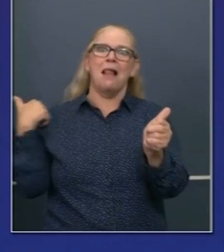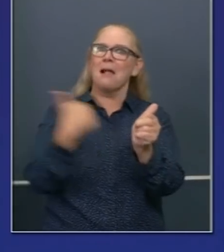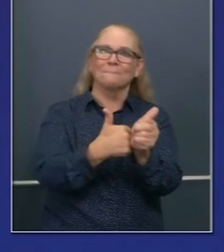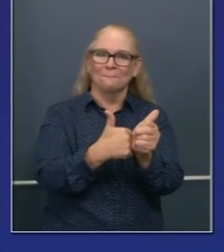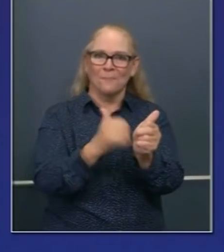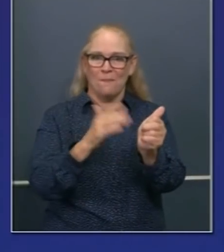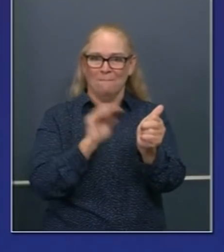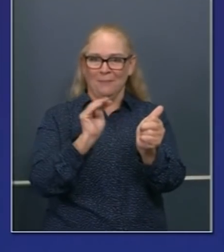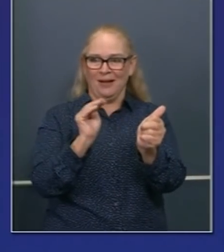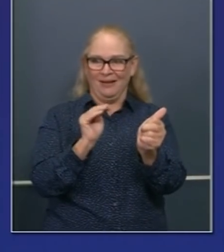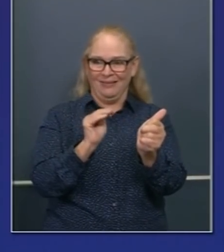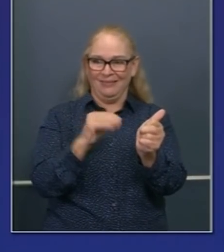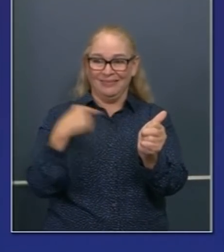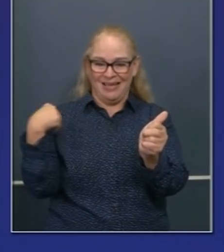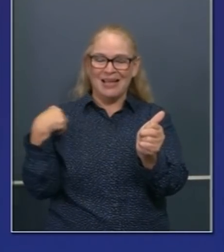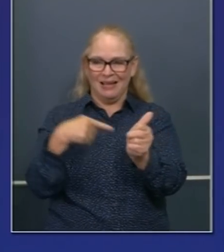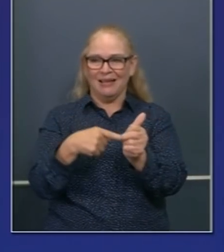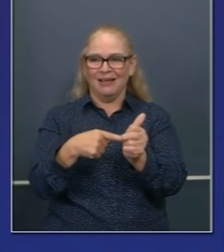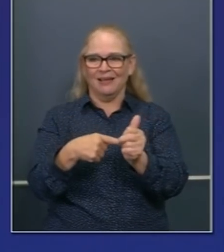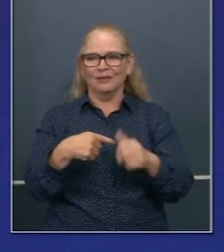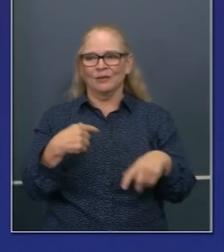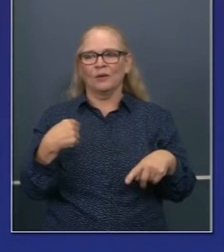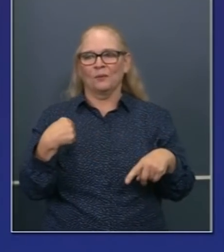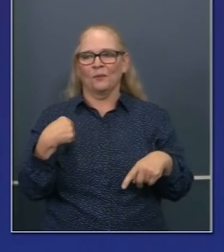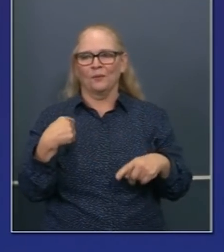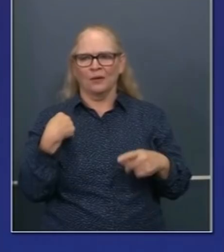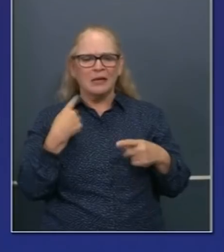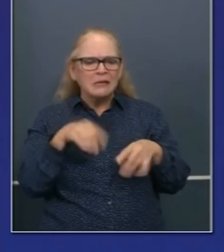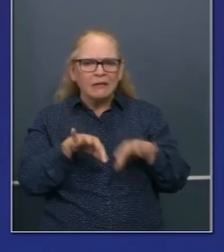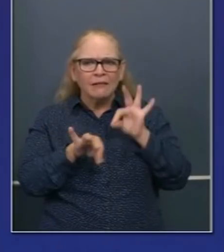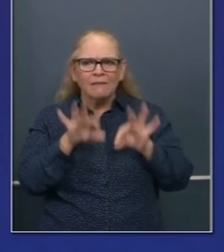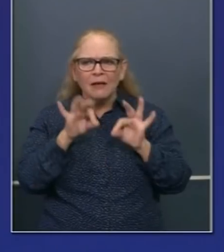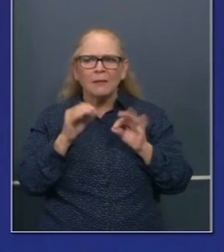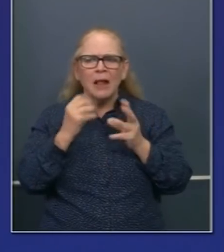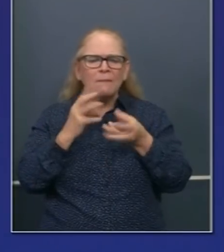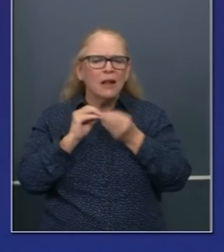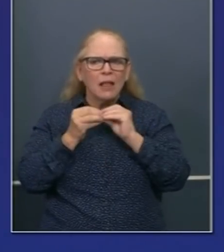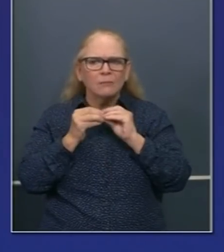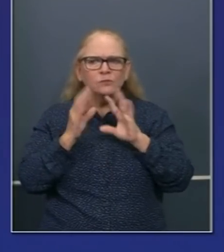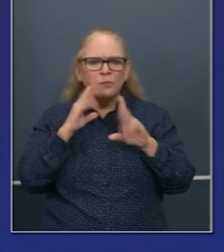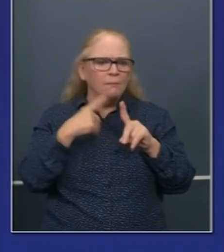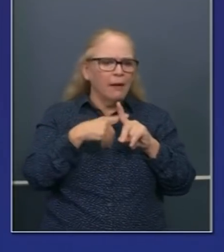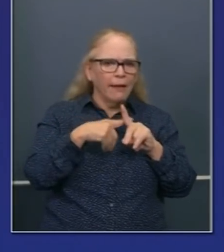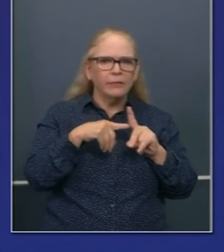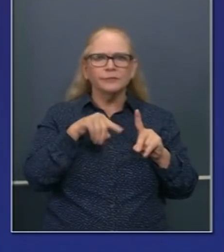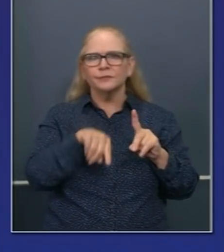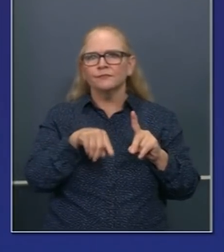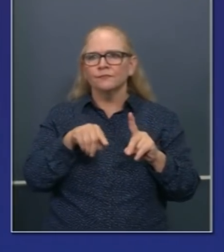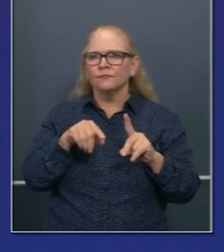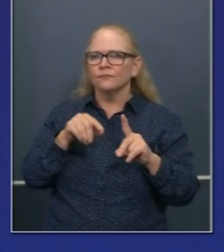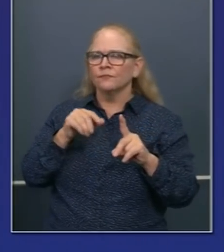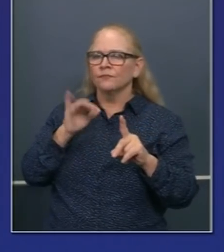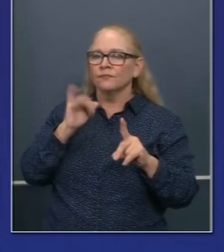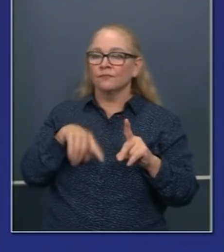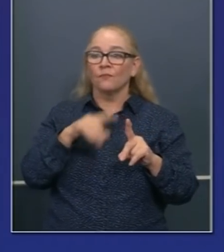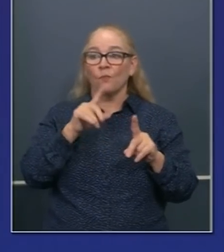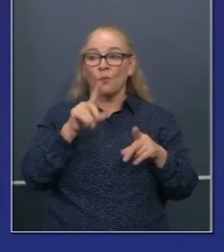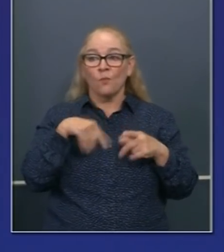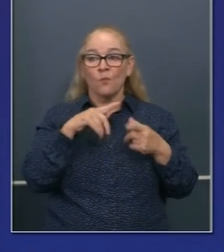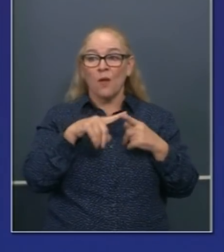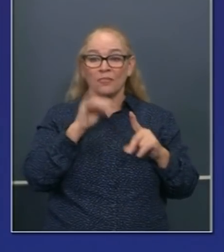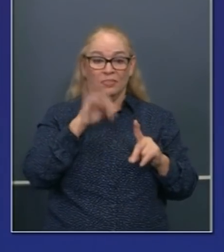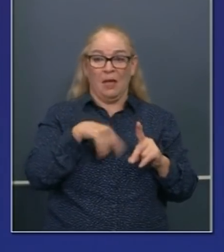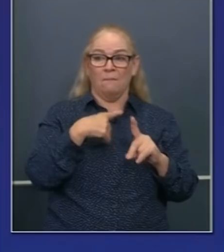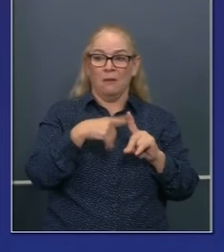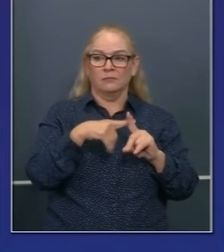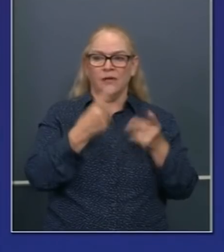of positives we have, and then begin to stack those positives on the actual dates those numbers came in. So